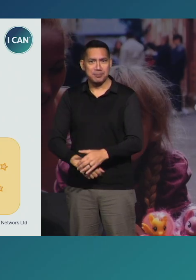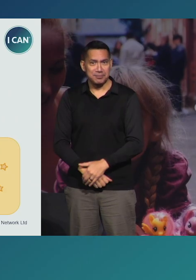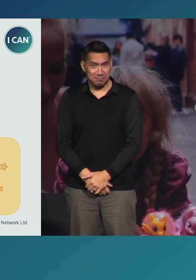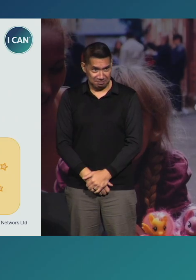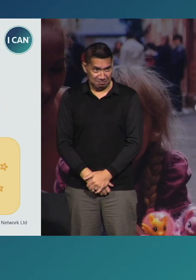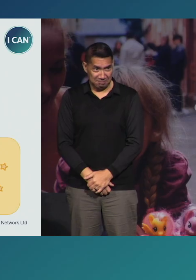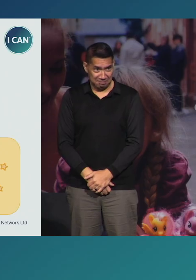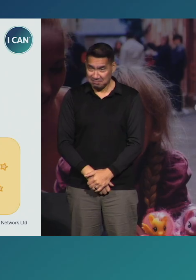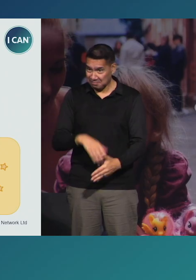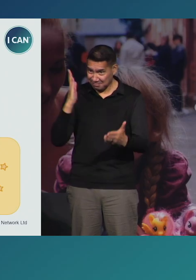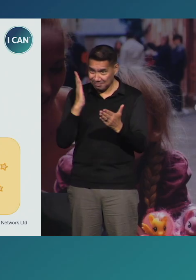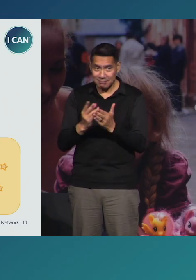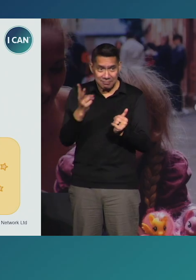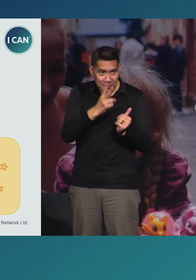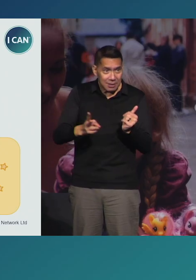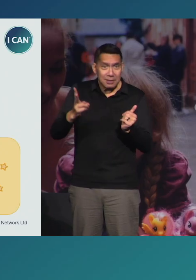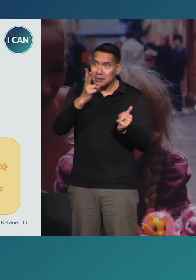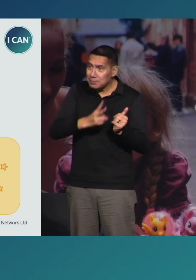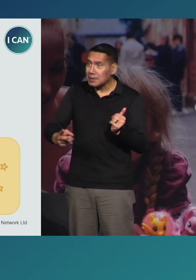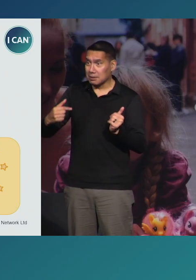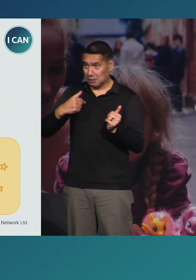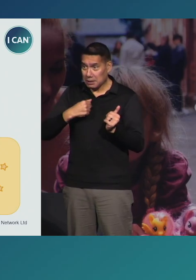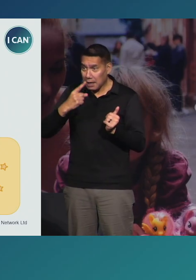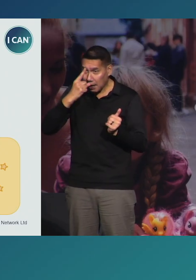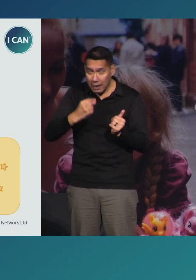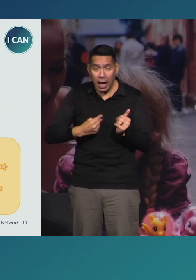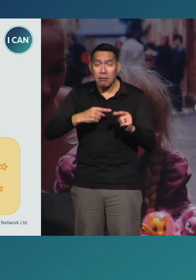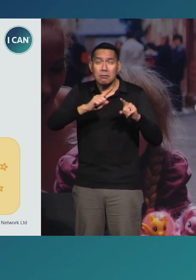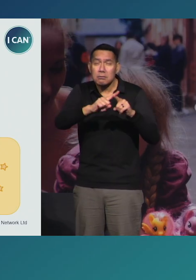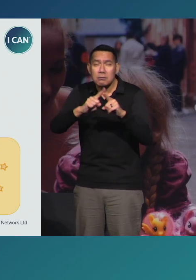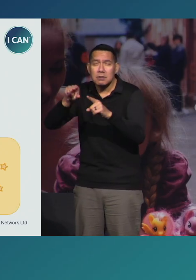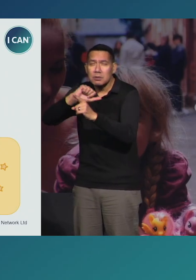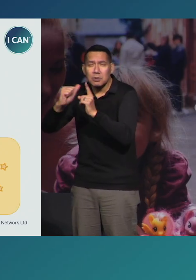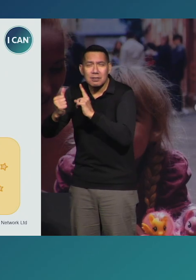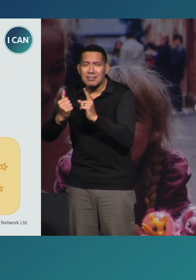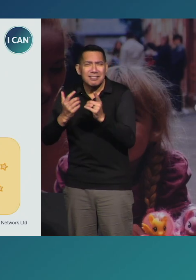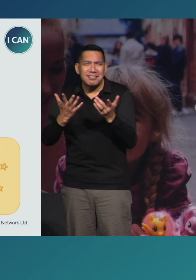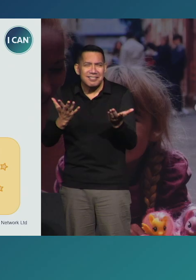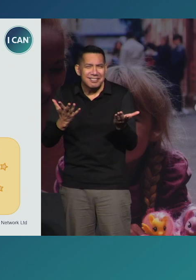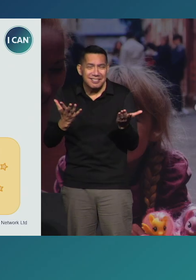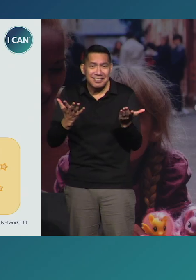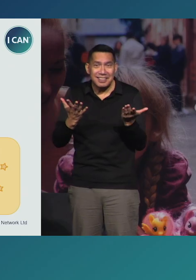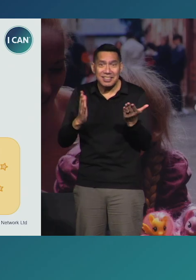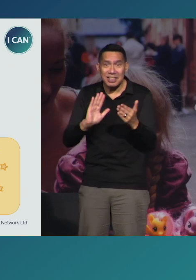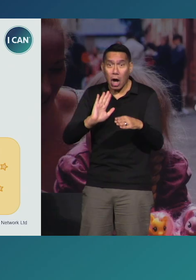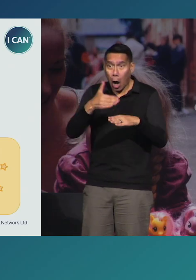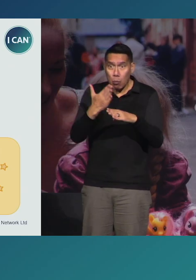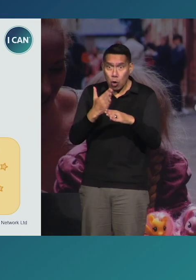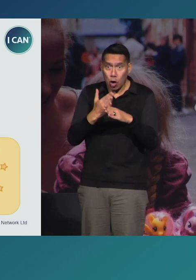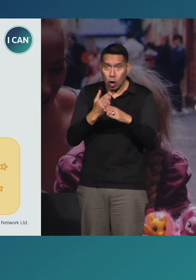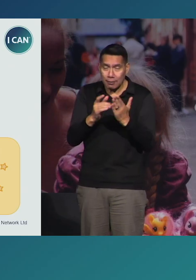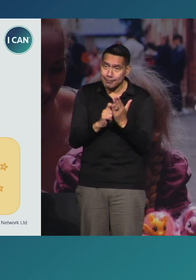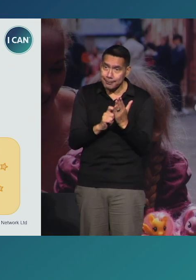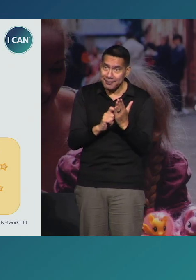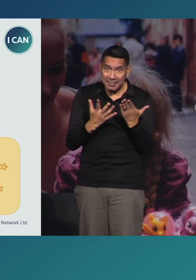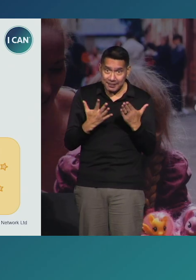And this is one that I repeat to myself, and it can be used in a number of different situations. Like if you've just finished your homework, then instead